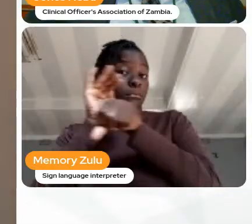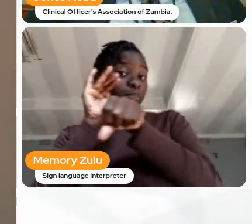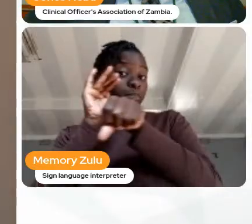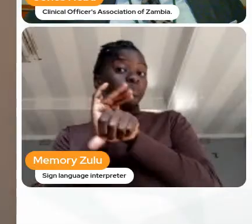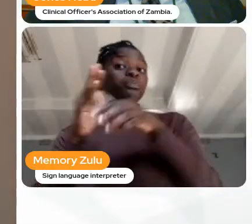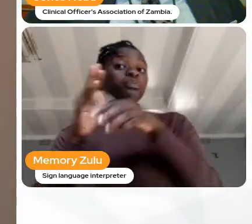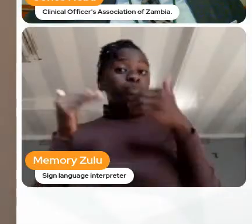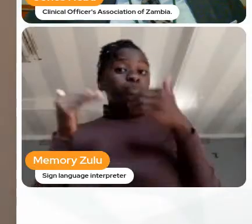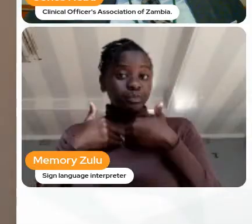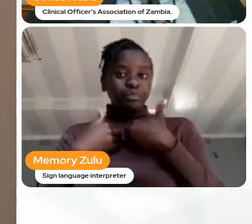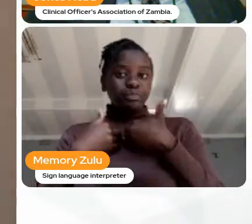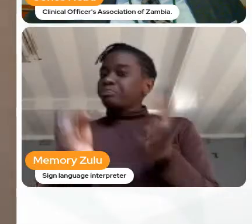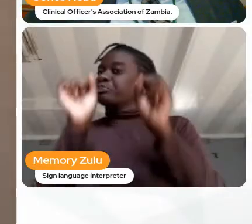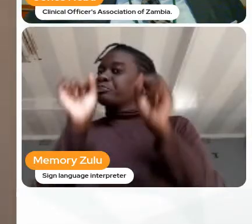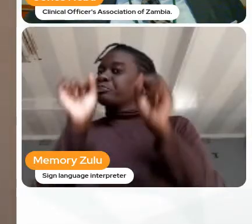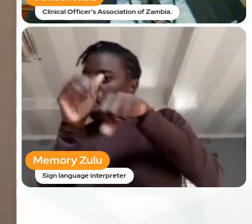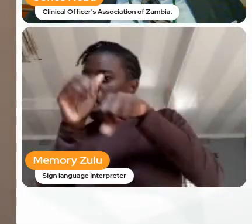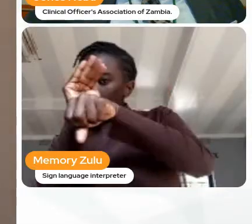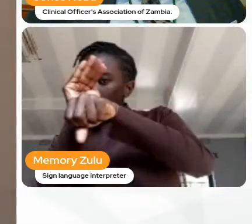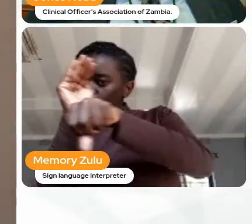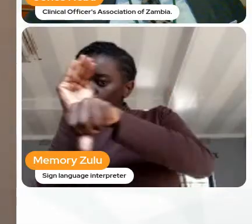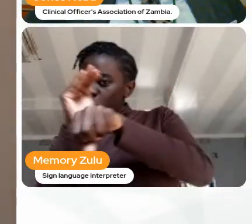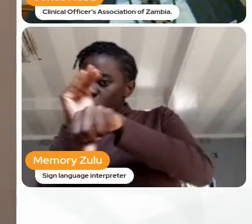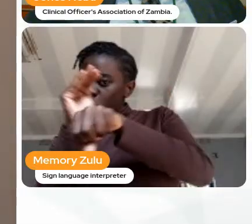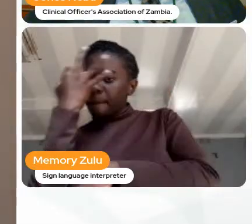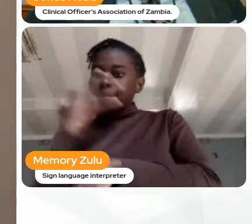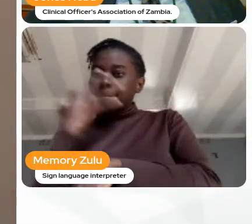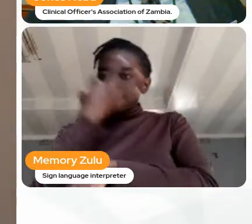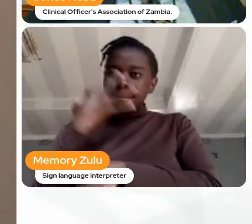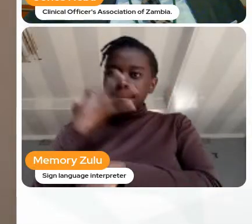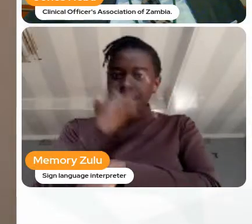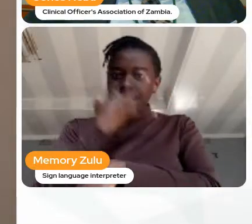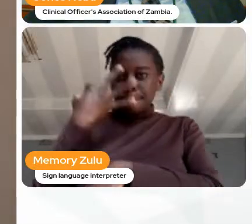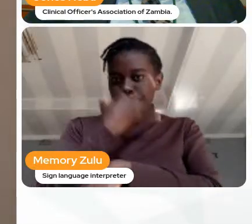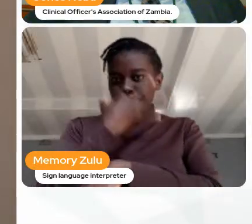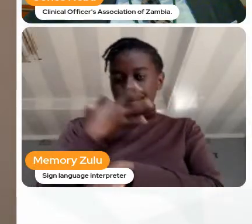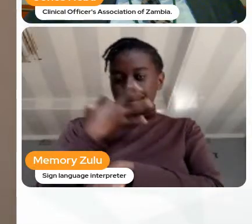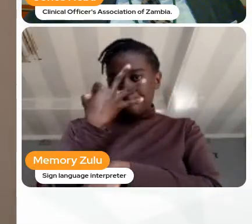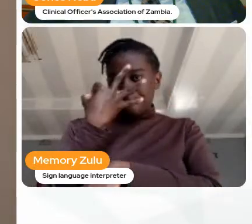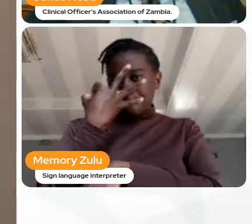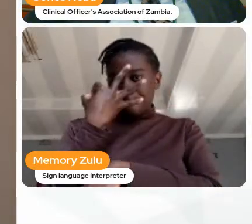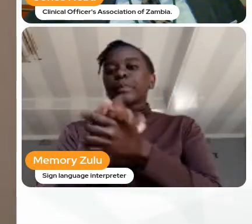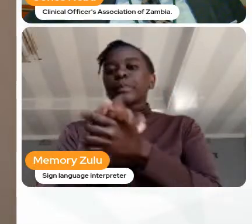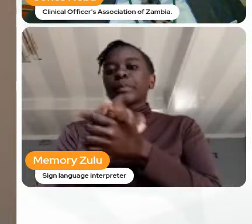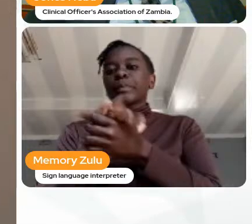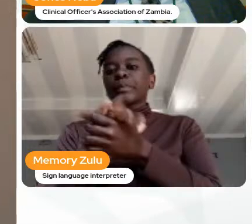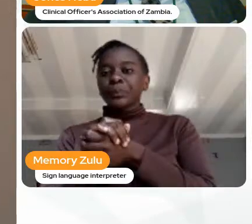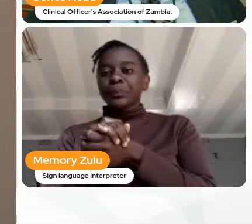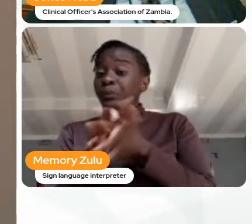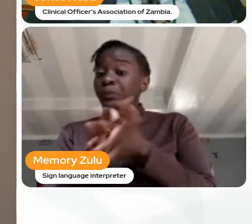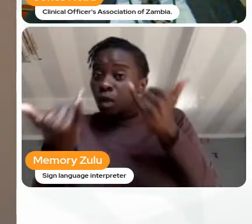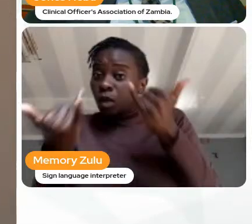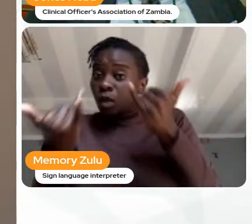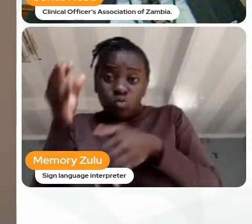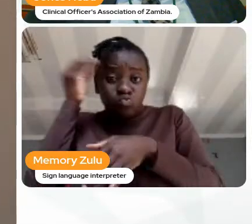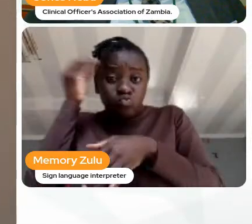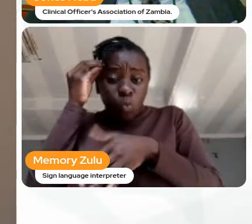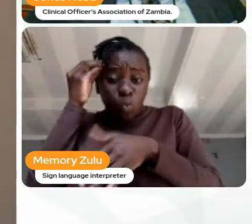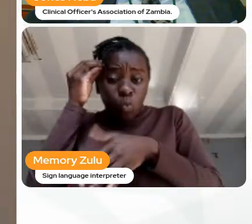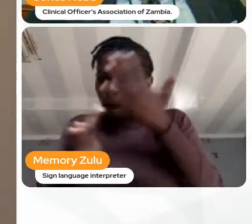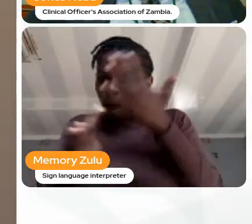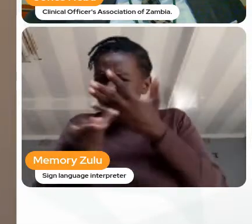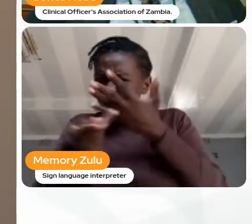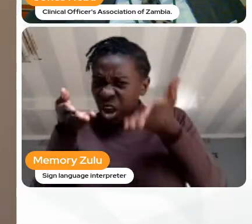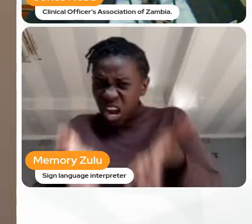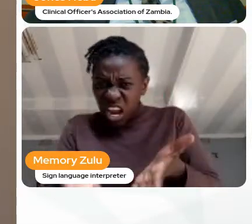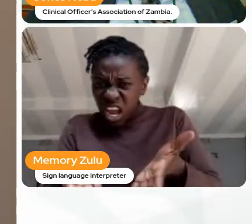you're watching from so that we can give you shout outs. You know, this show is not possible without you, our viewers. And of course, we want to give you the right